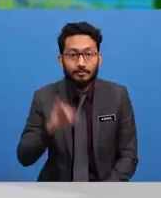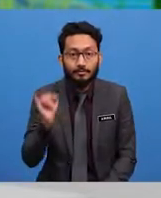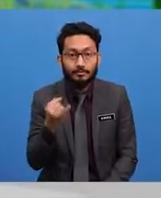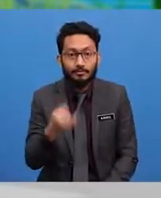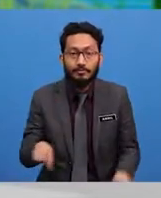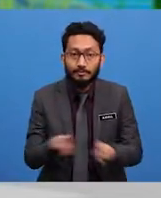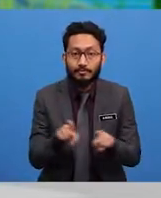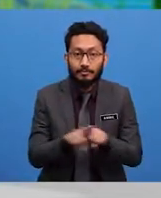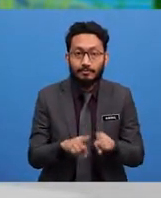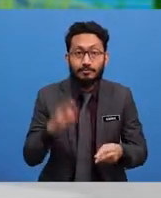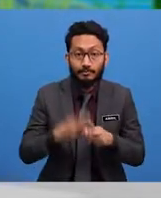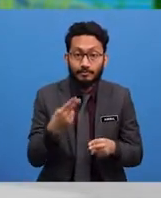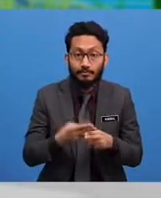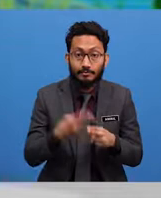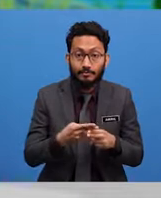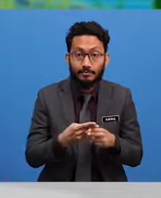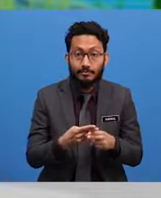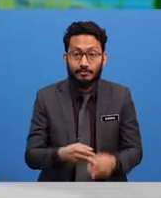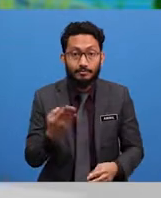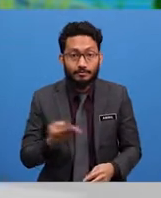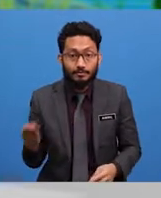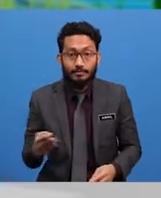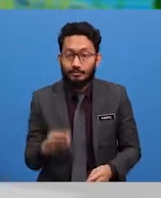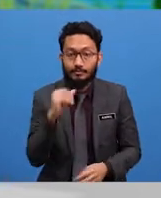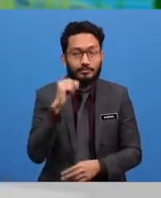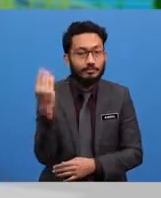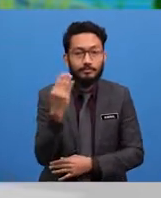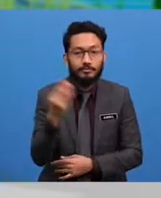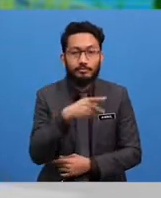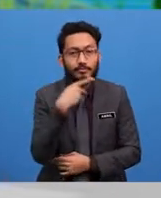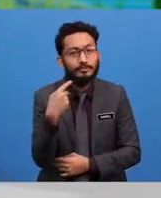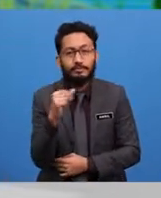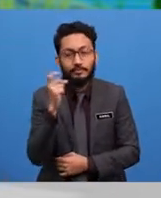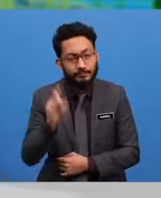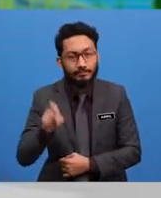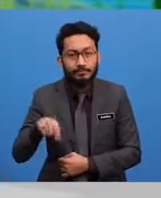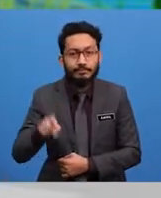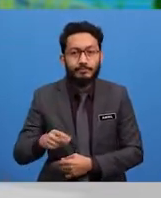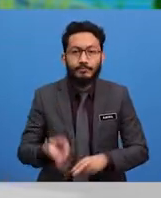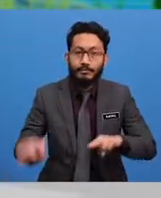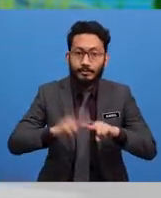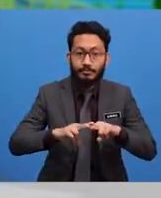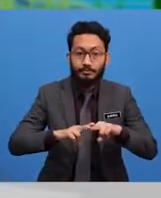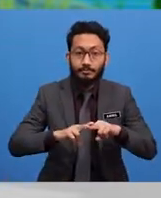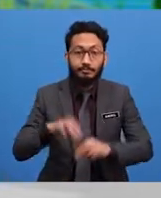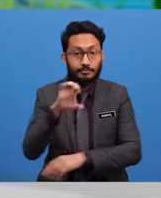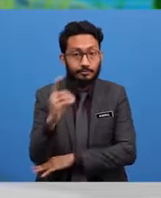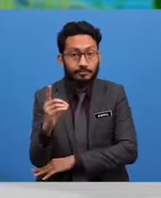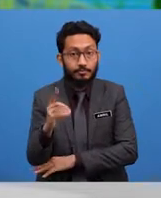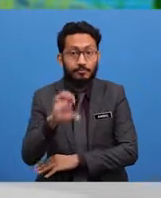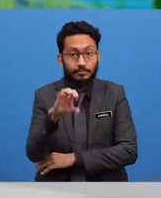Just like its name, these irregular verbs do not need additional ending, such as D,